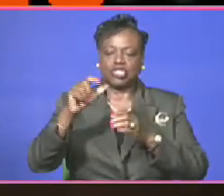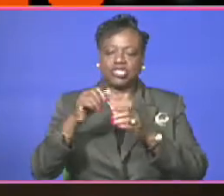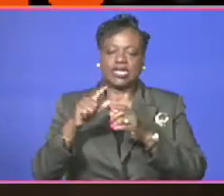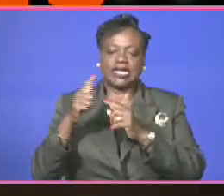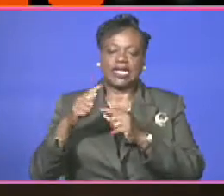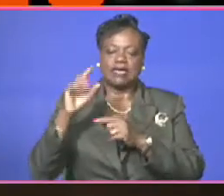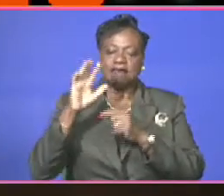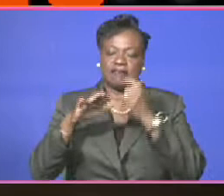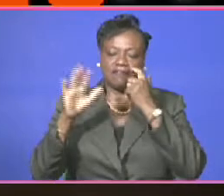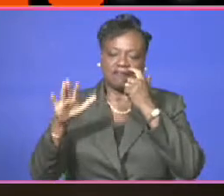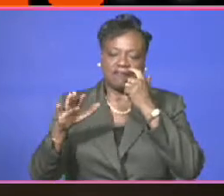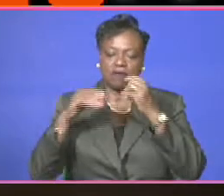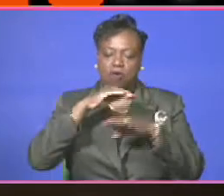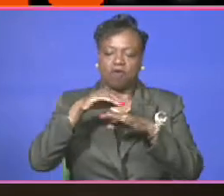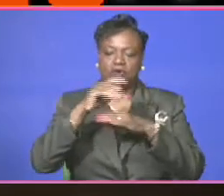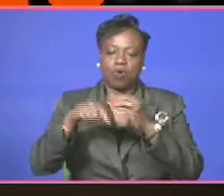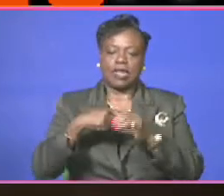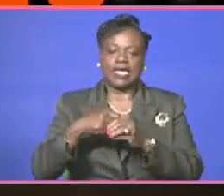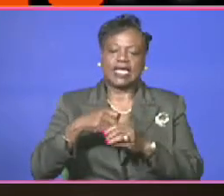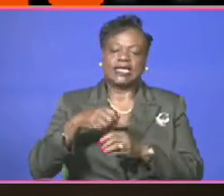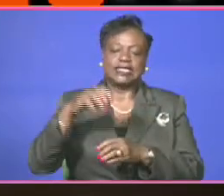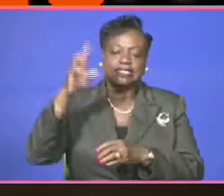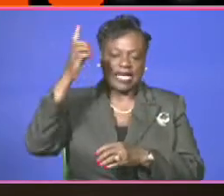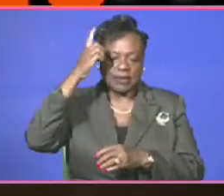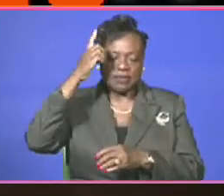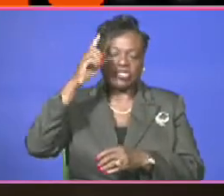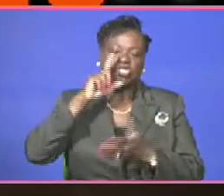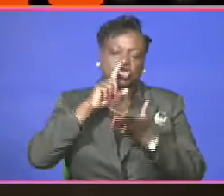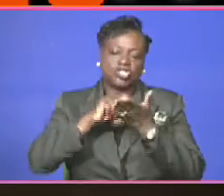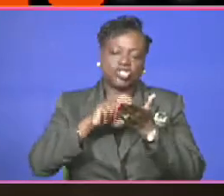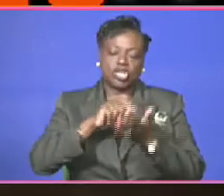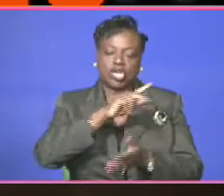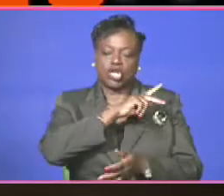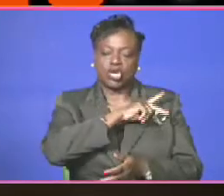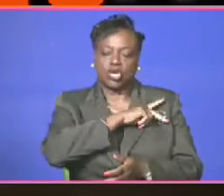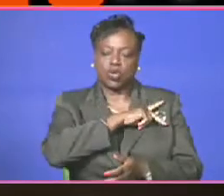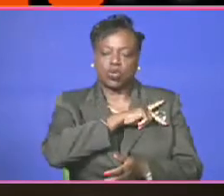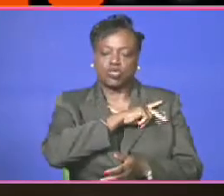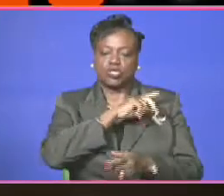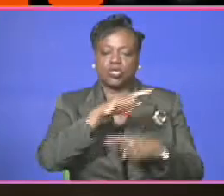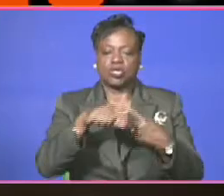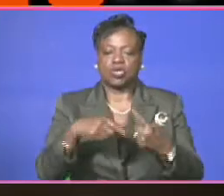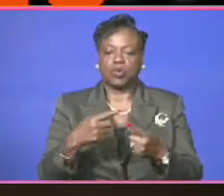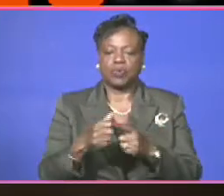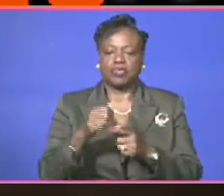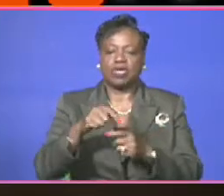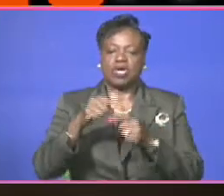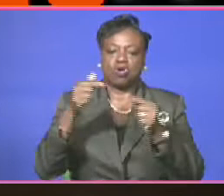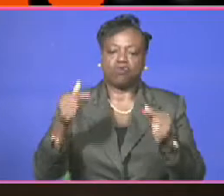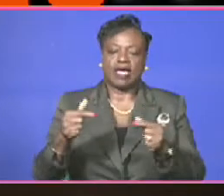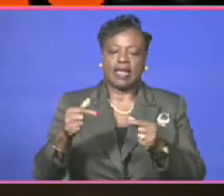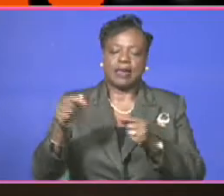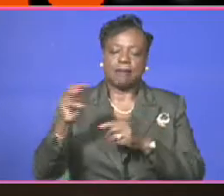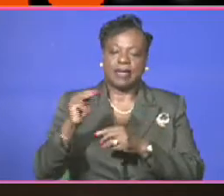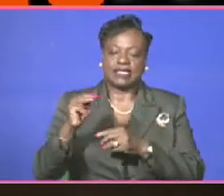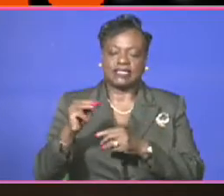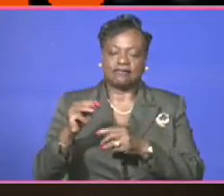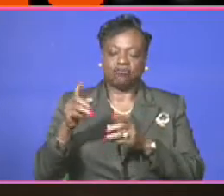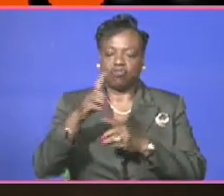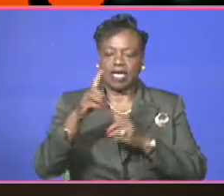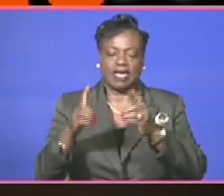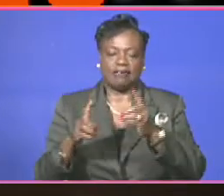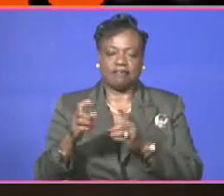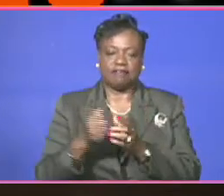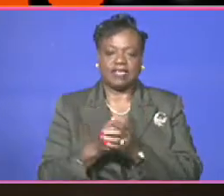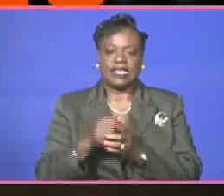65th overall, was Dandred Chicken Knowles. He will suit up with the Grand Rapids Drive, an affiliate of the Detroit Pistons. The